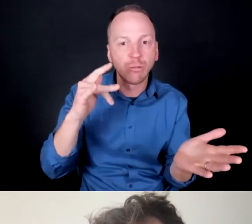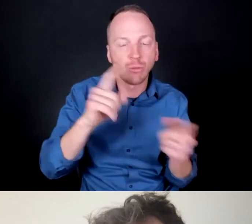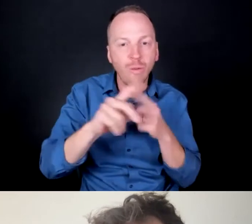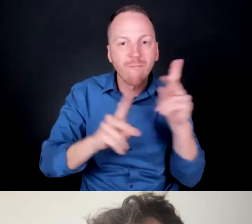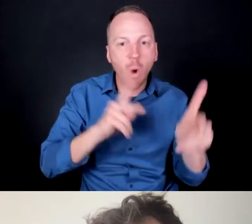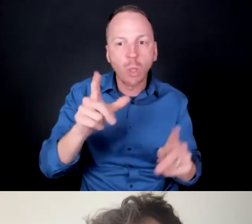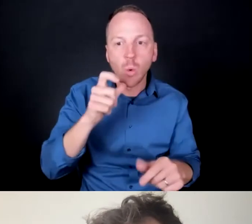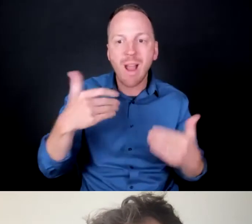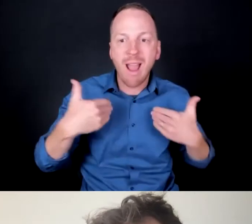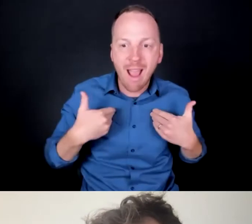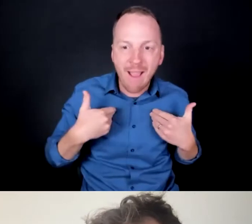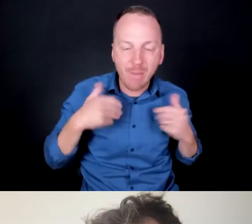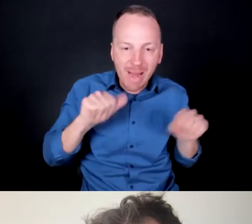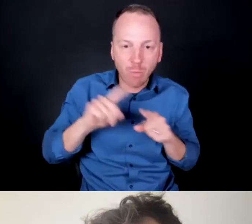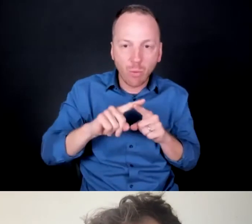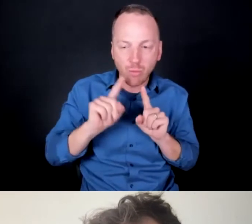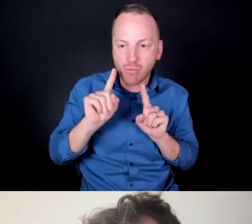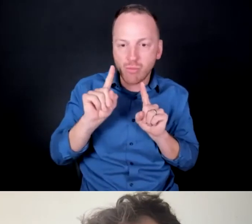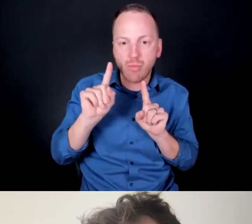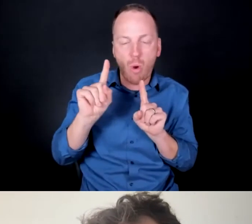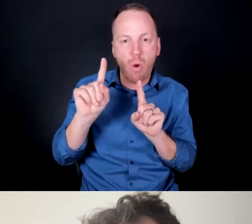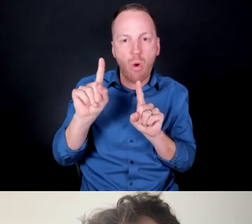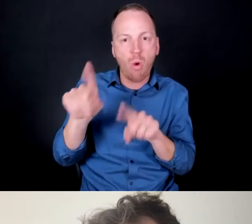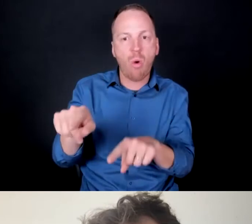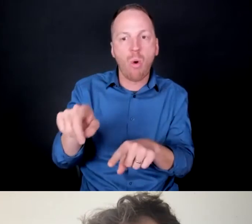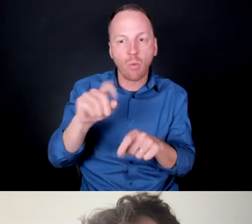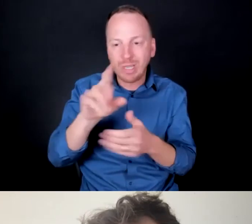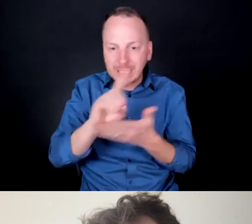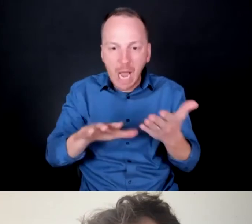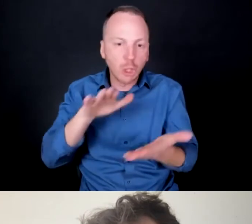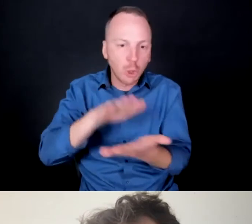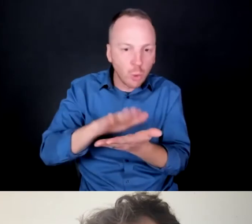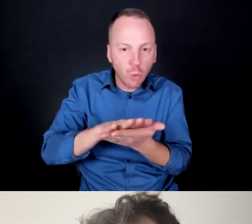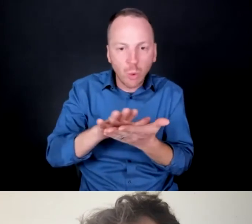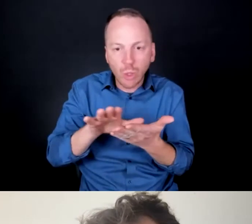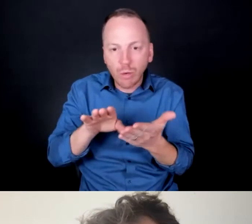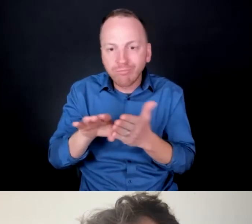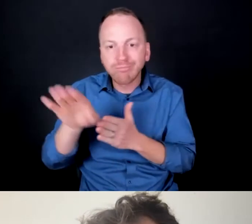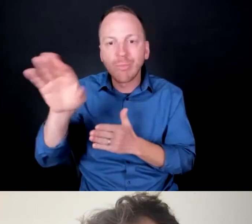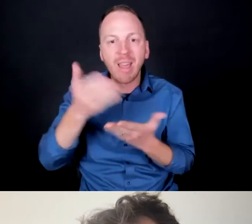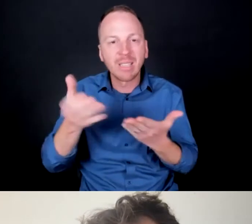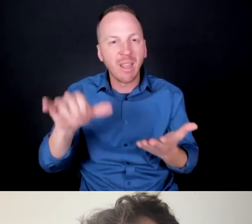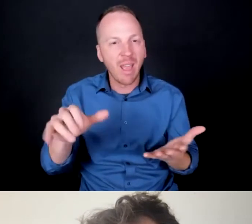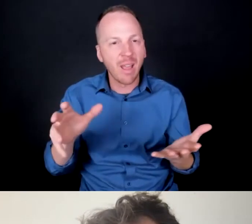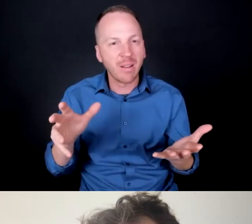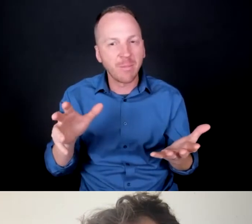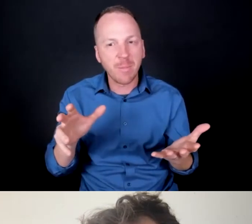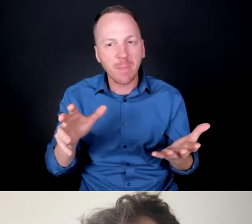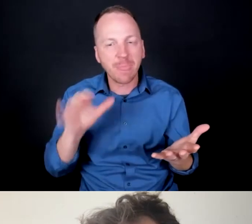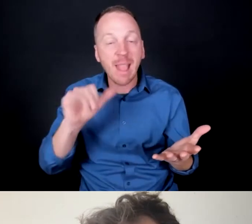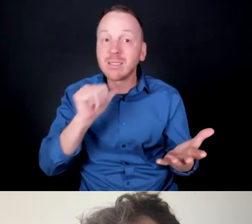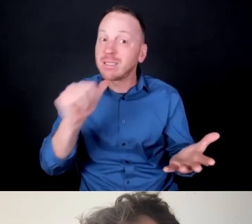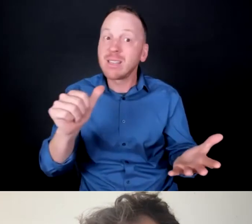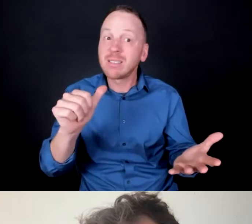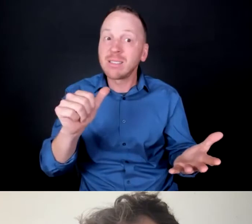folks who have been able to go to design school or things like that. That's not the